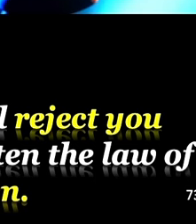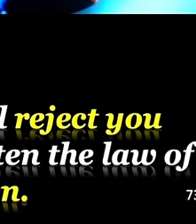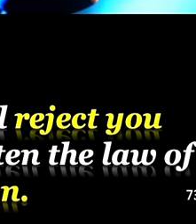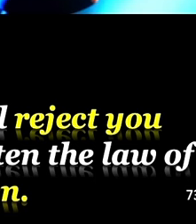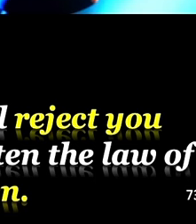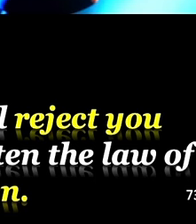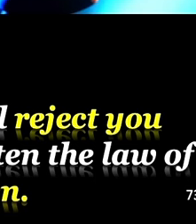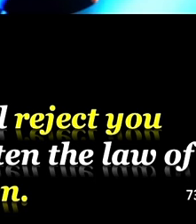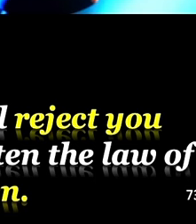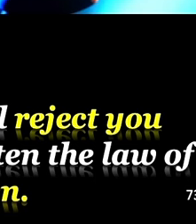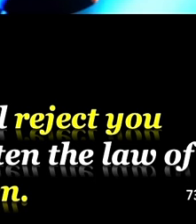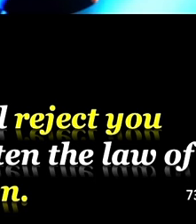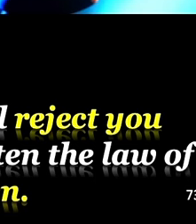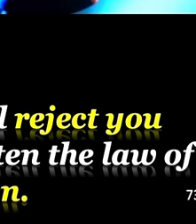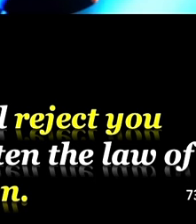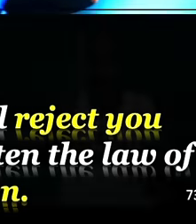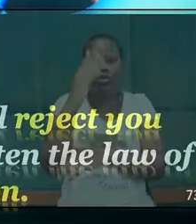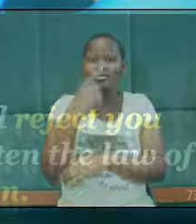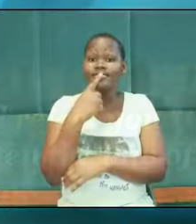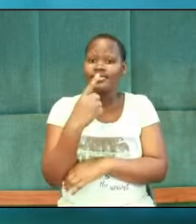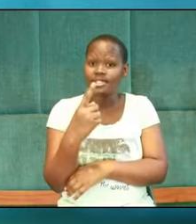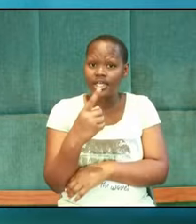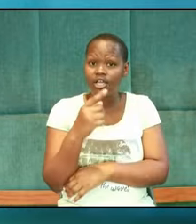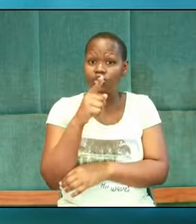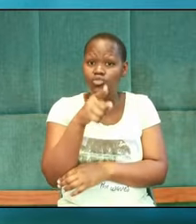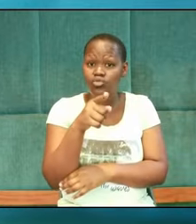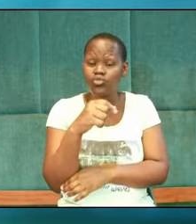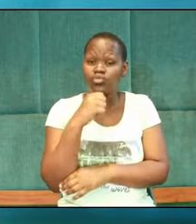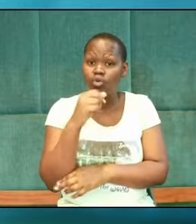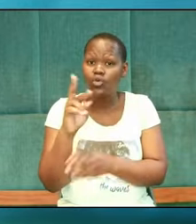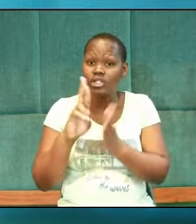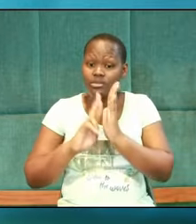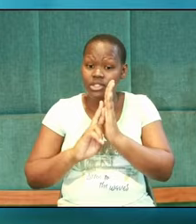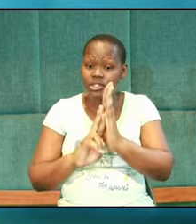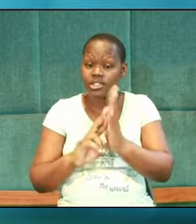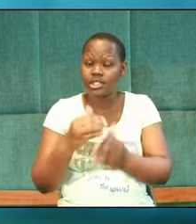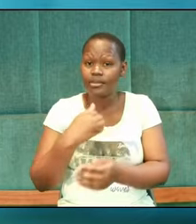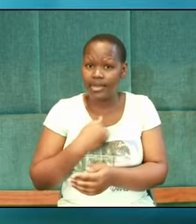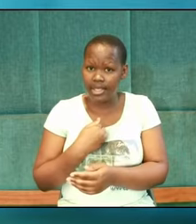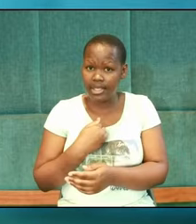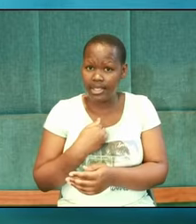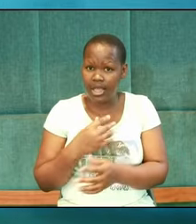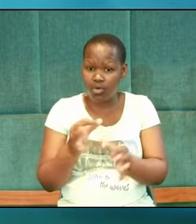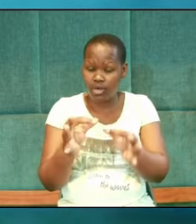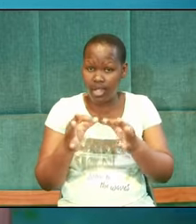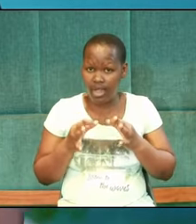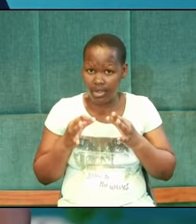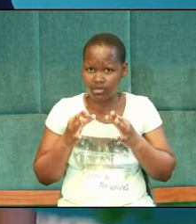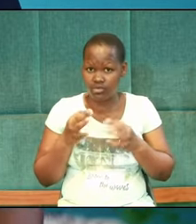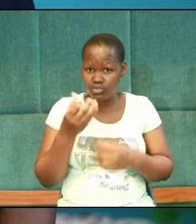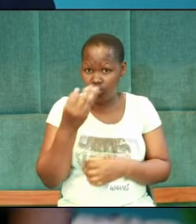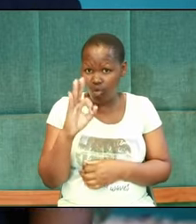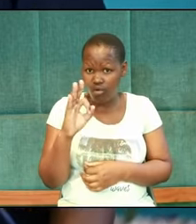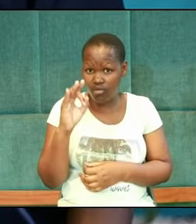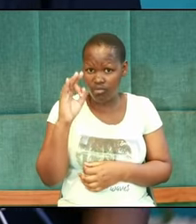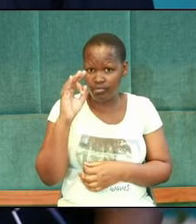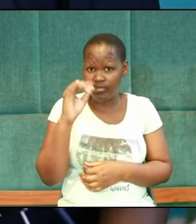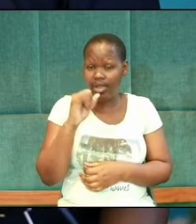being priests for me. God says, you can't represent me on account of ignorance.